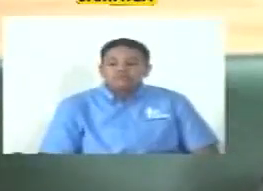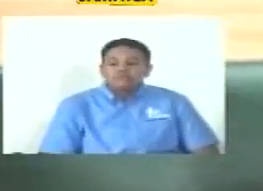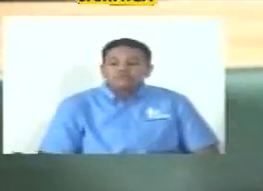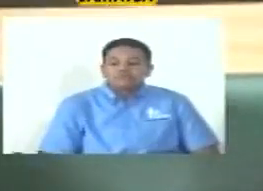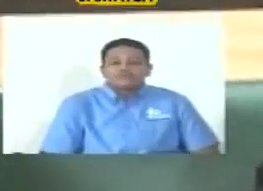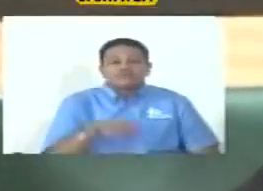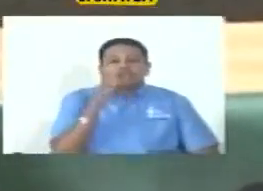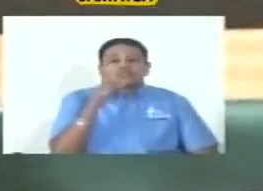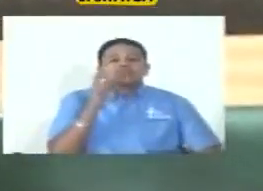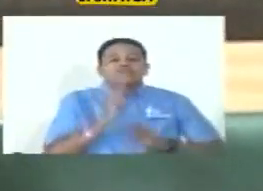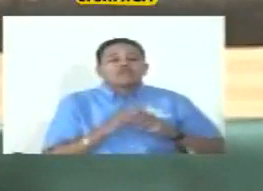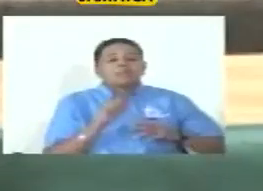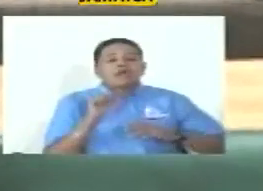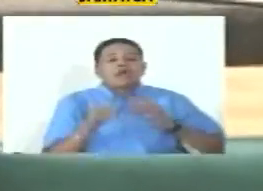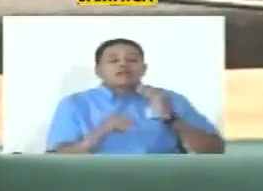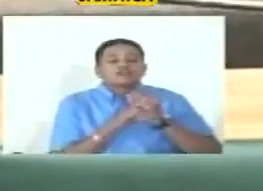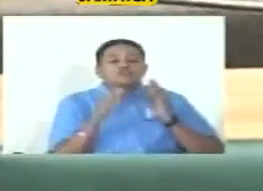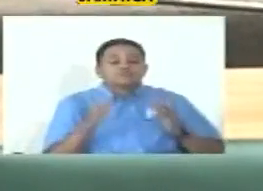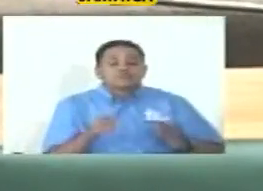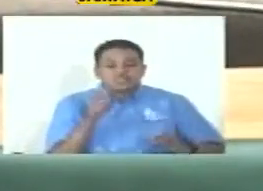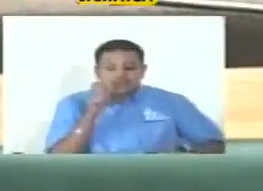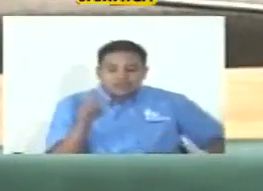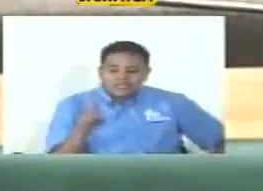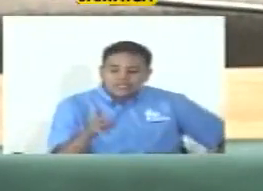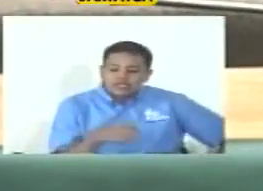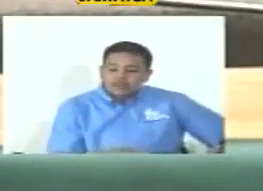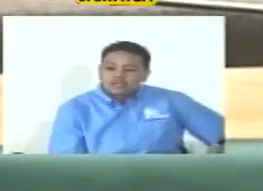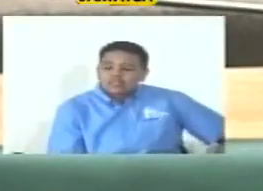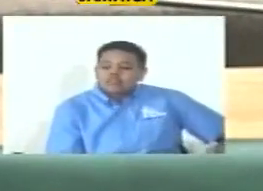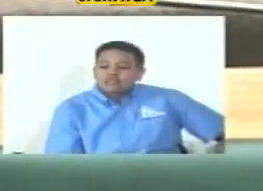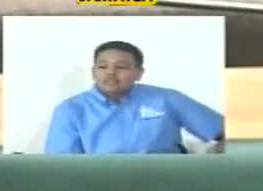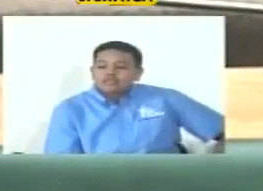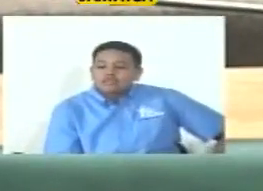those additional personnel. In the